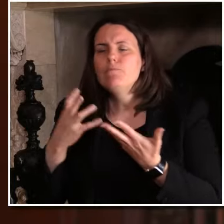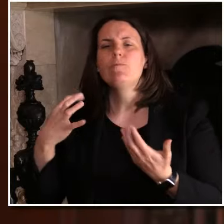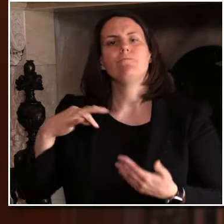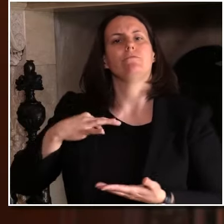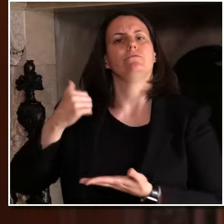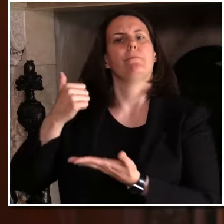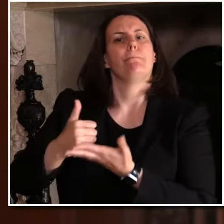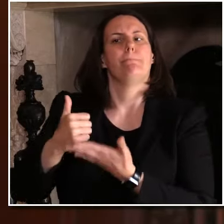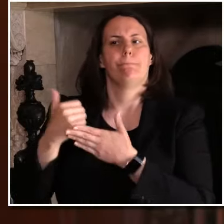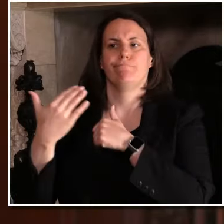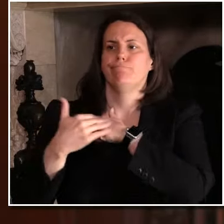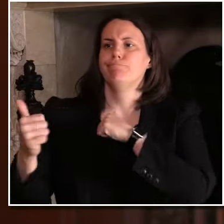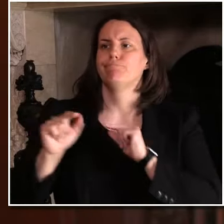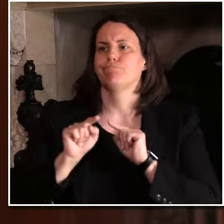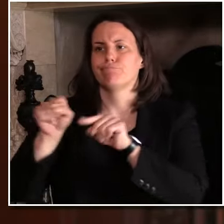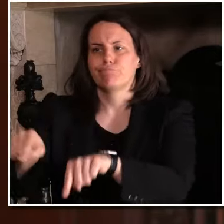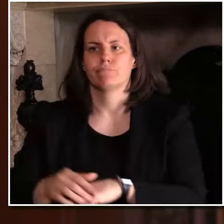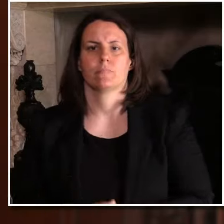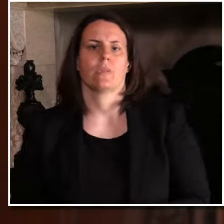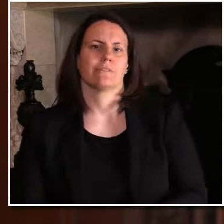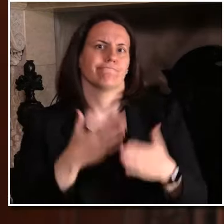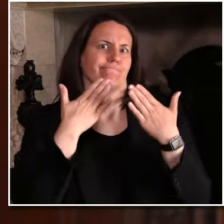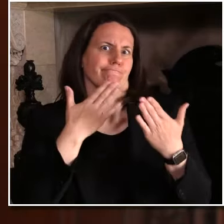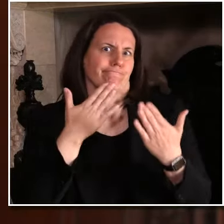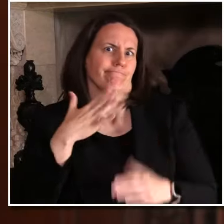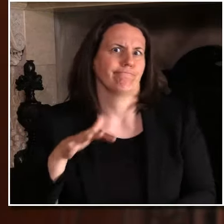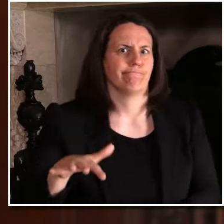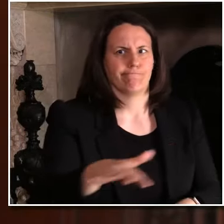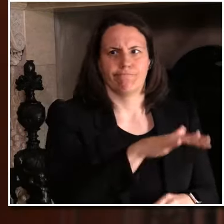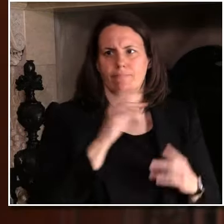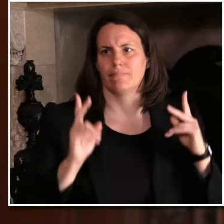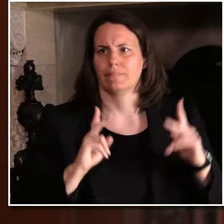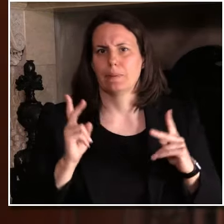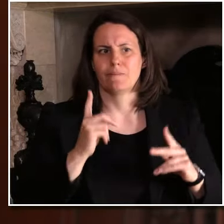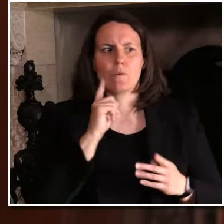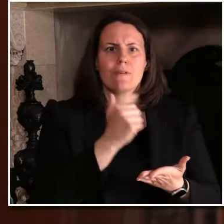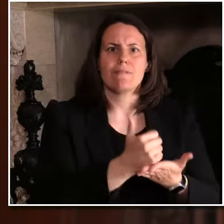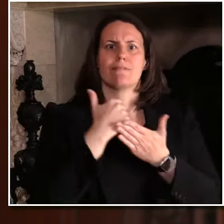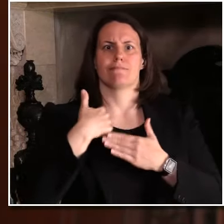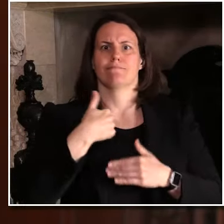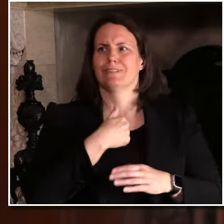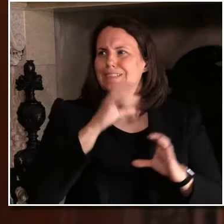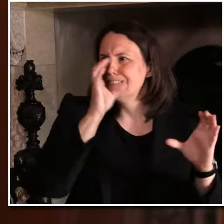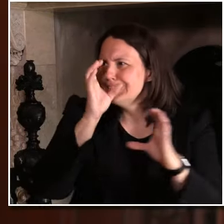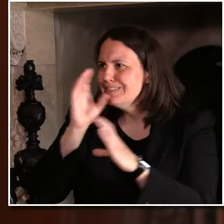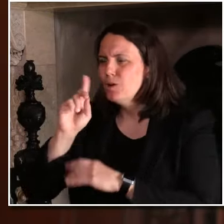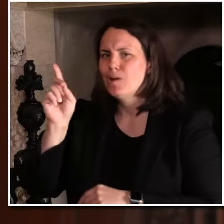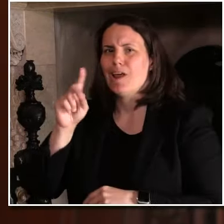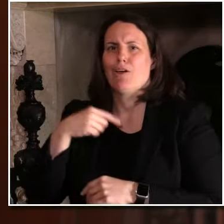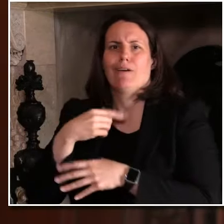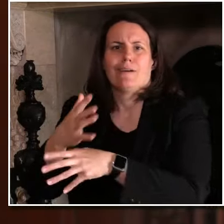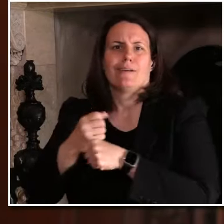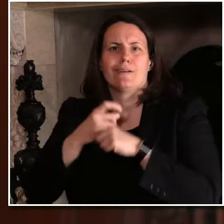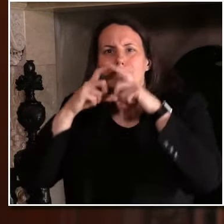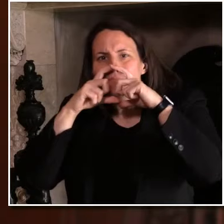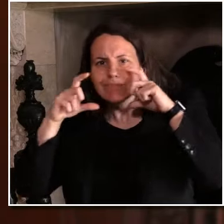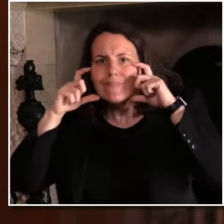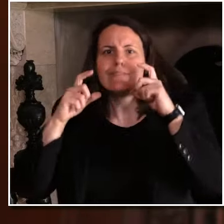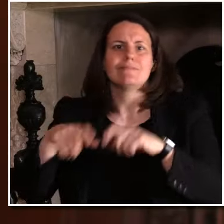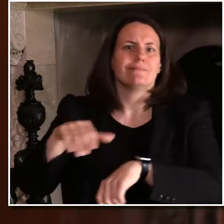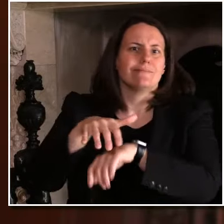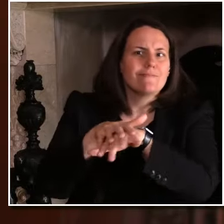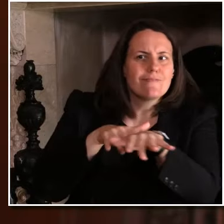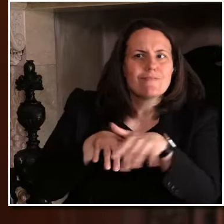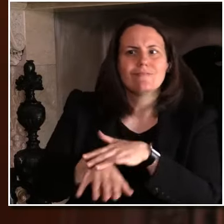equipment to be able to respond to the spread of COVID-19 in Wisconsin. Direct Supply is providing their expertise with our